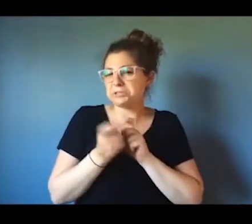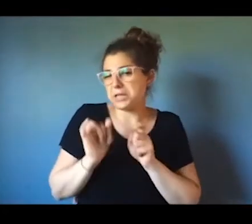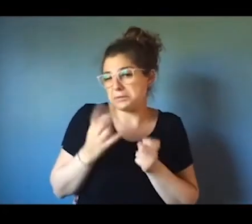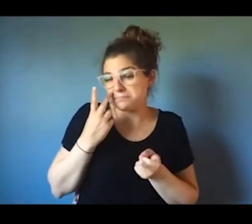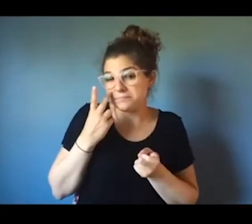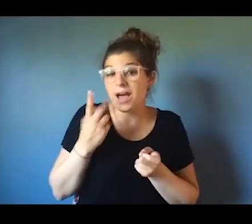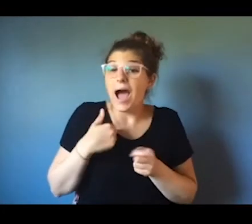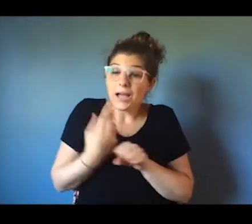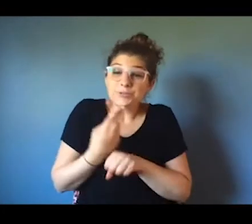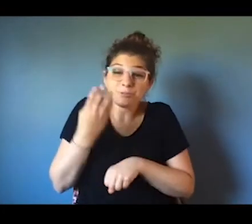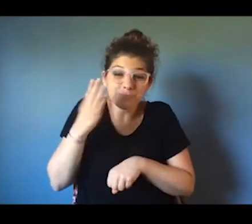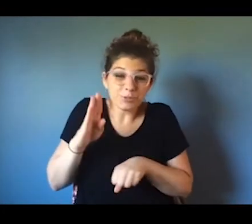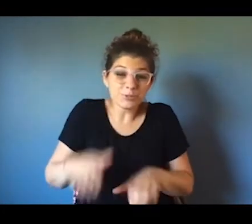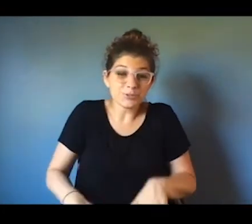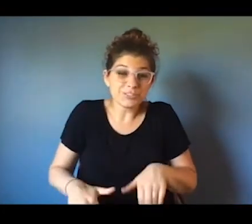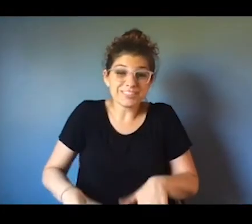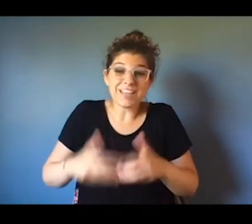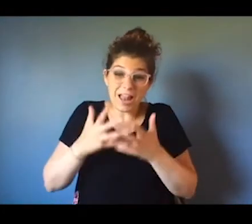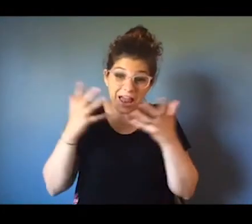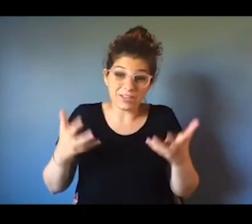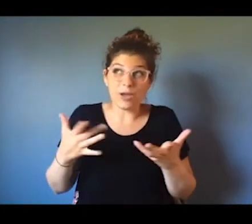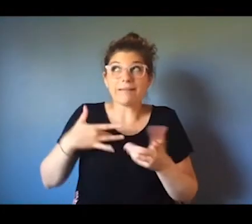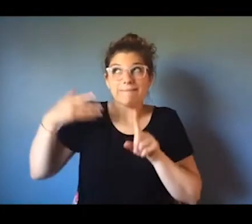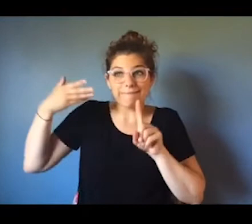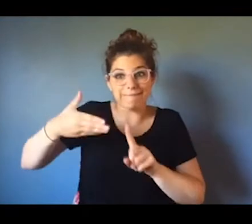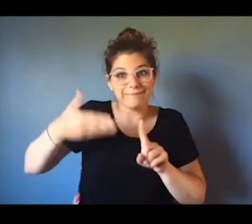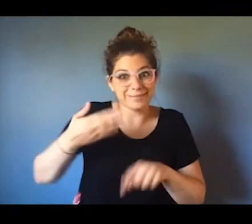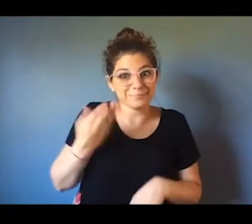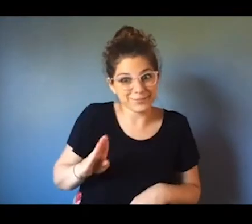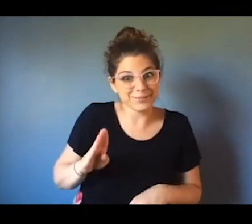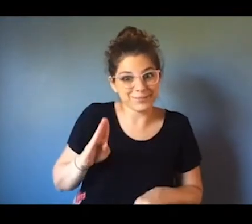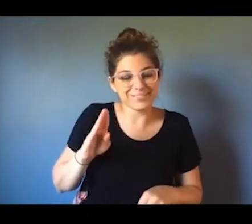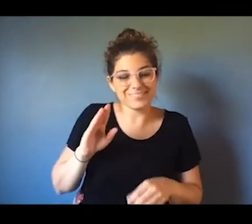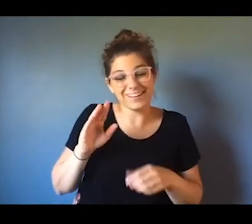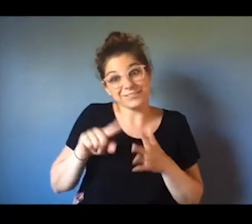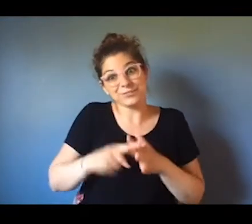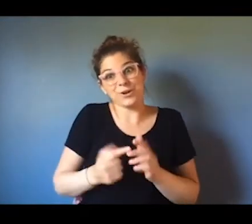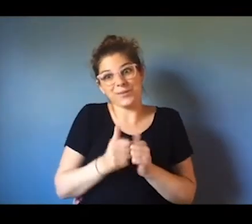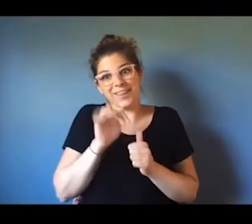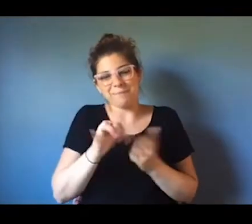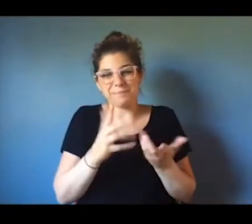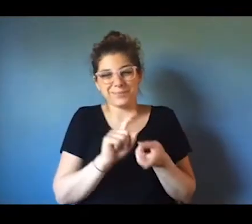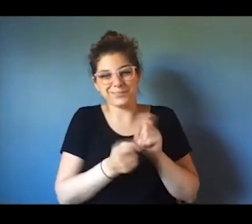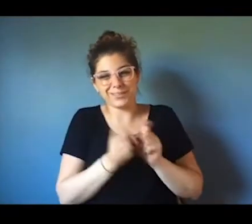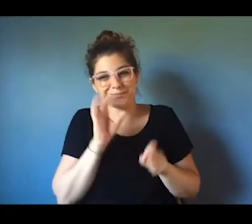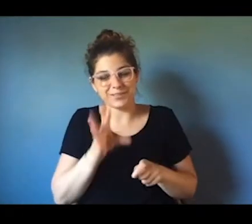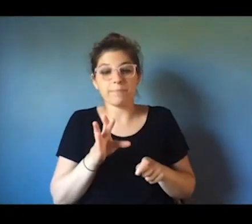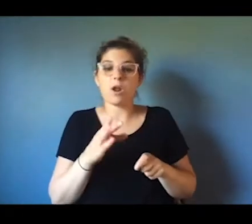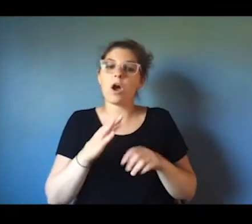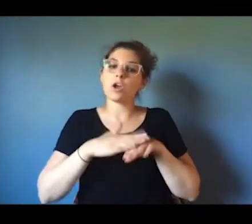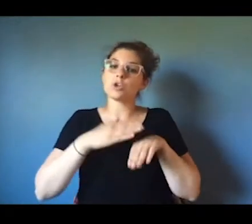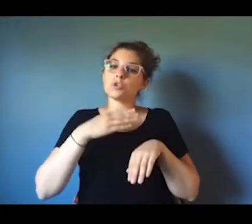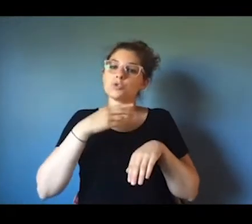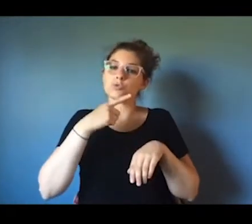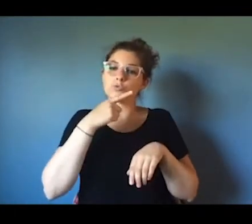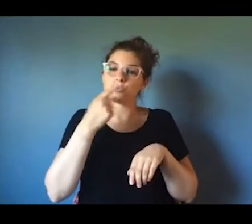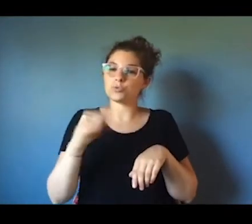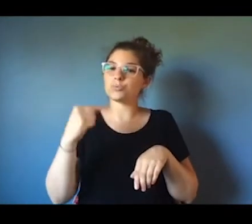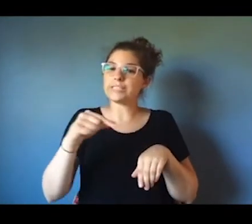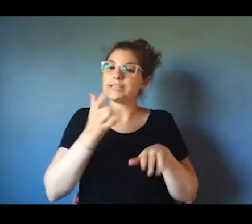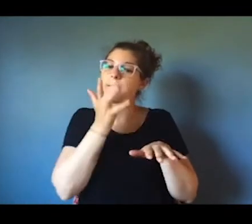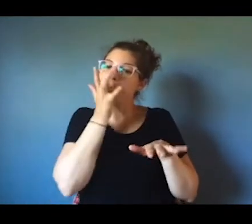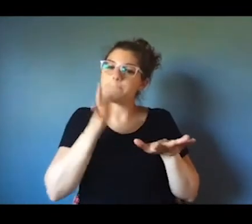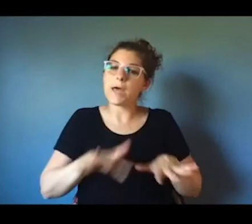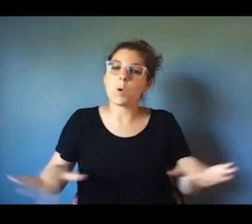I might change that. I wear blue jeans a lot, so my go-to is usually blue. That's what I start with. And he's on a green